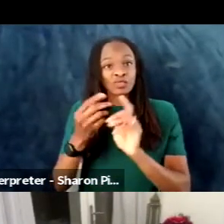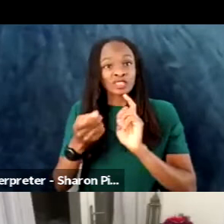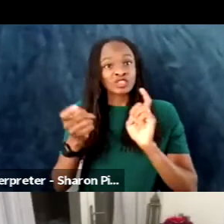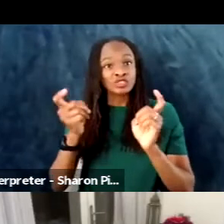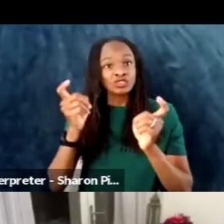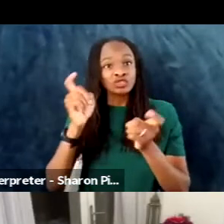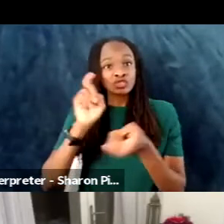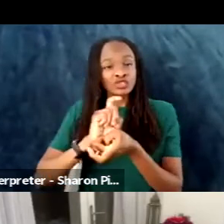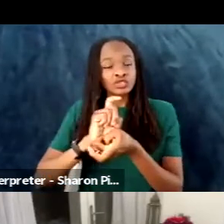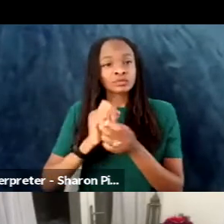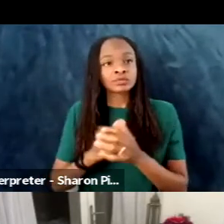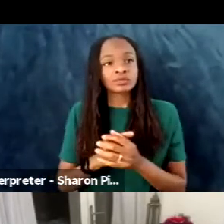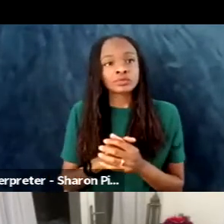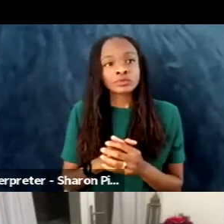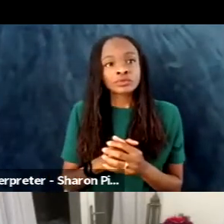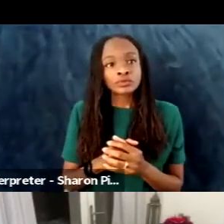The